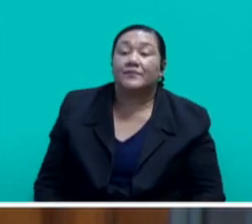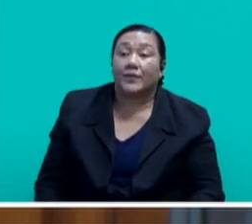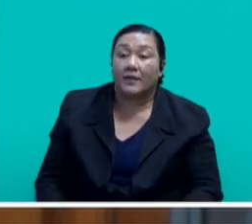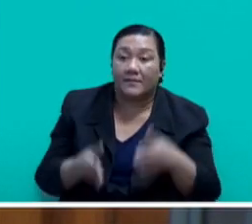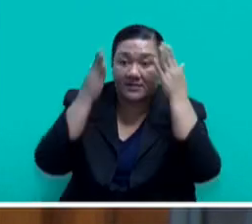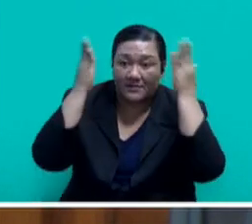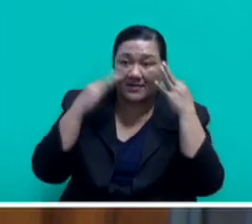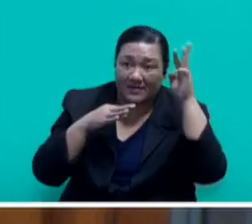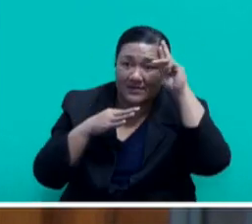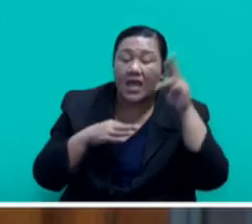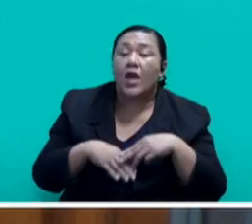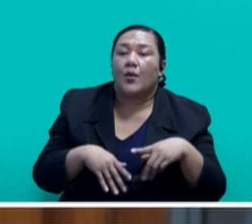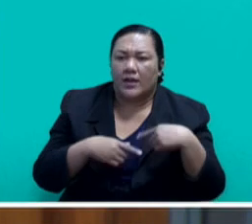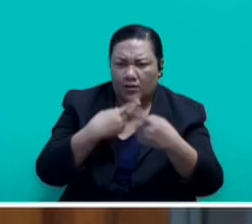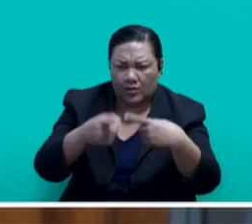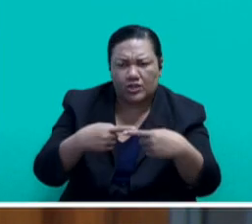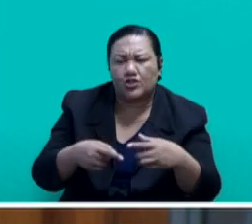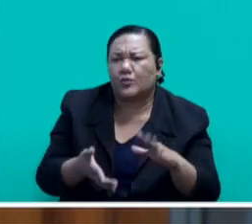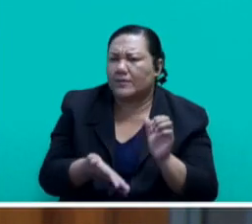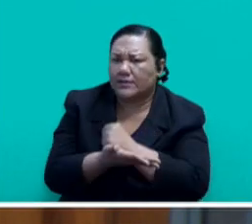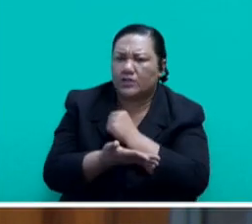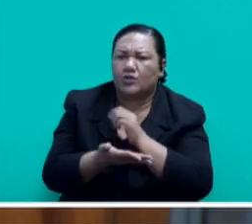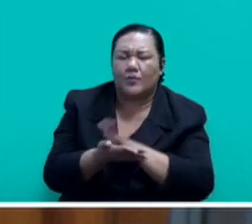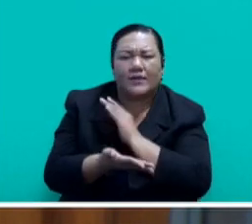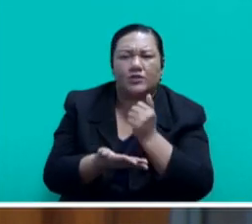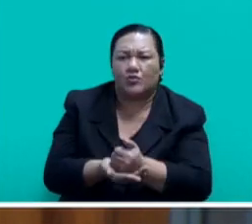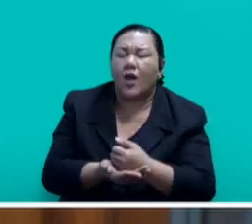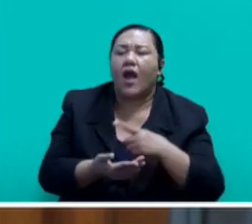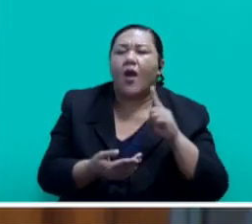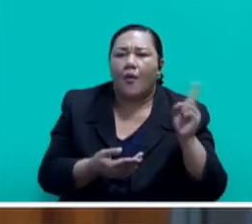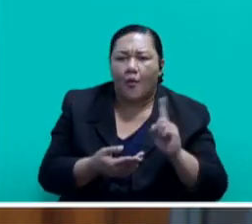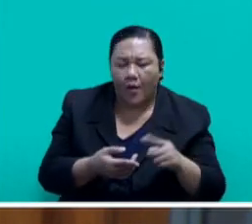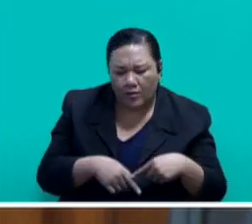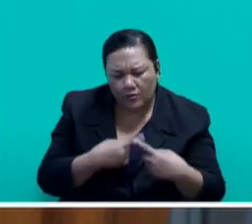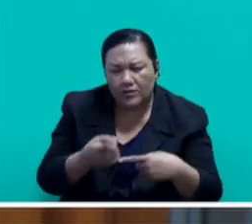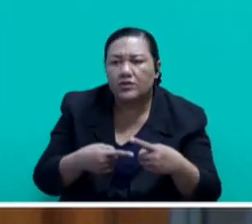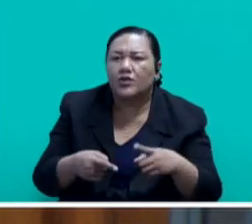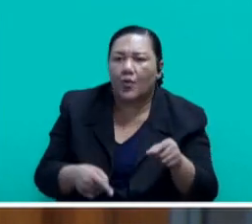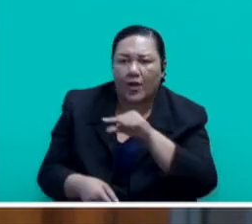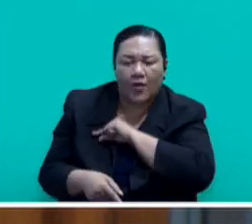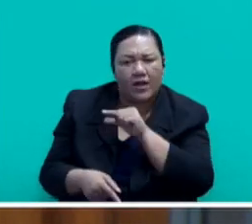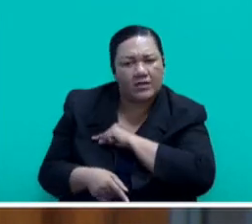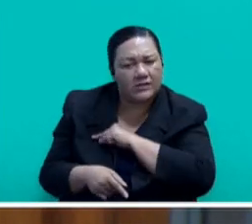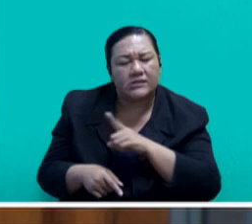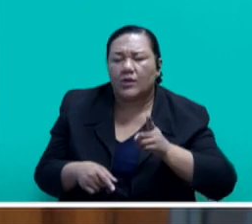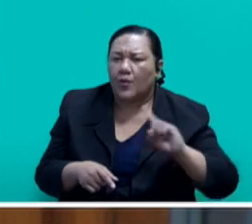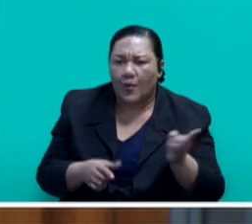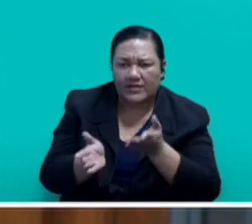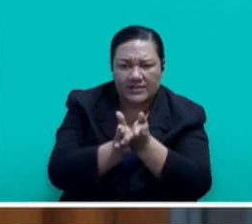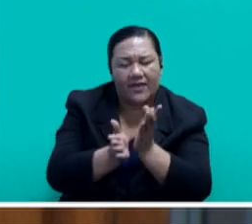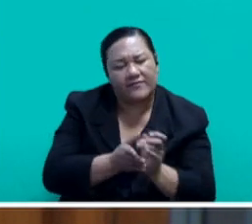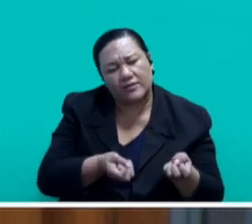to ensure quality and excellence and embedded into the process service delivery and the people that provide